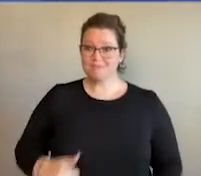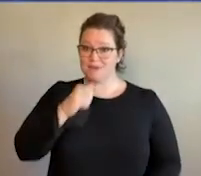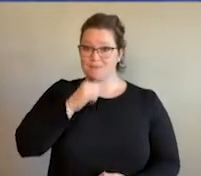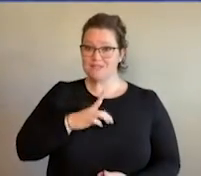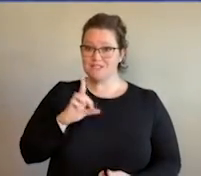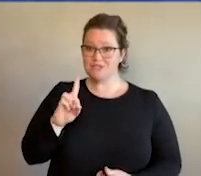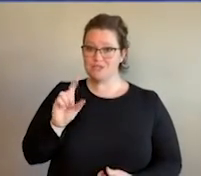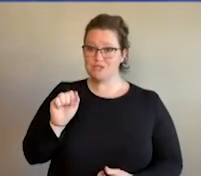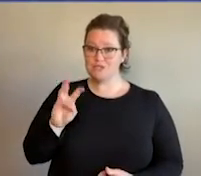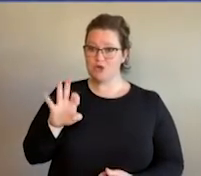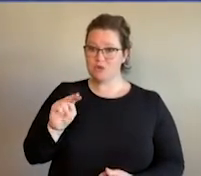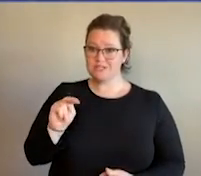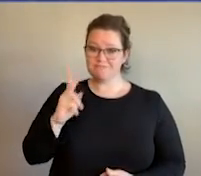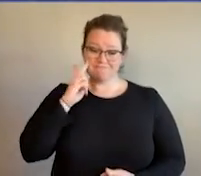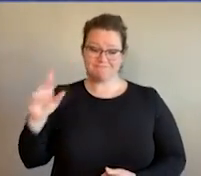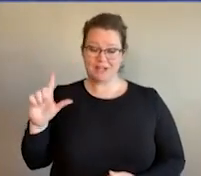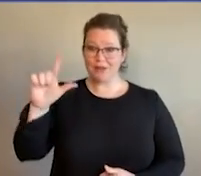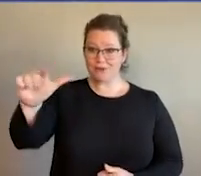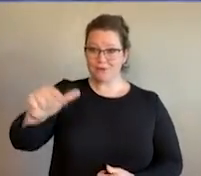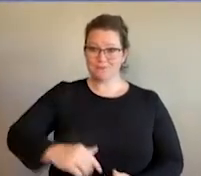later.